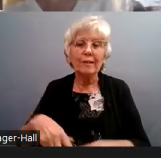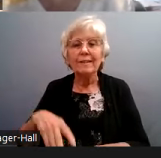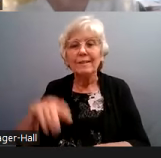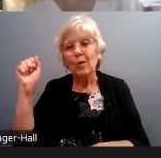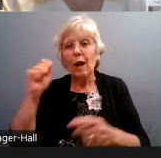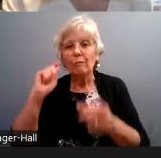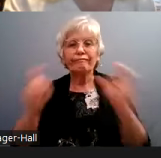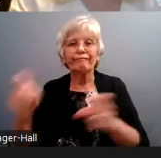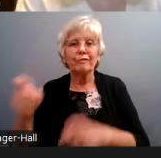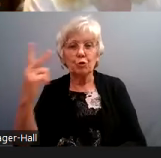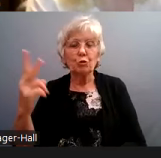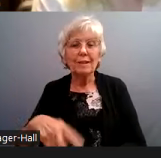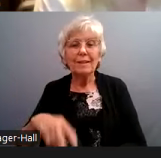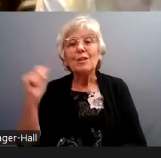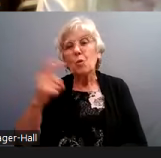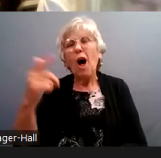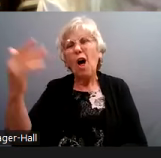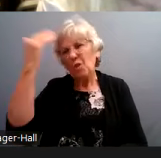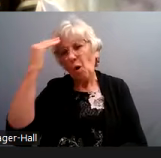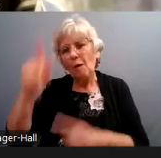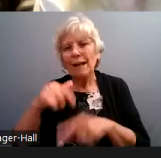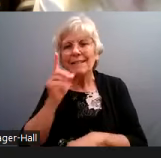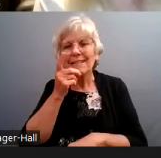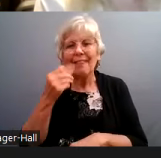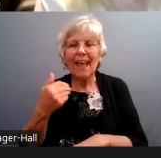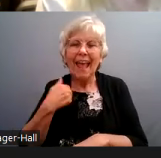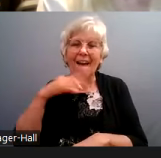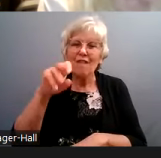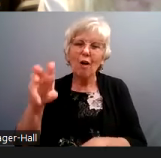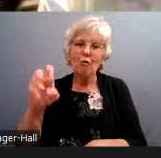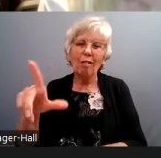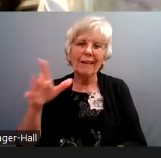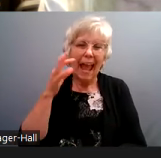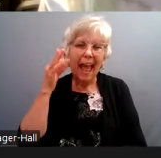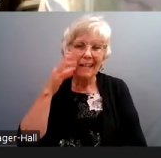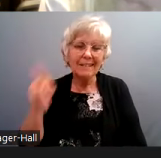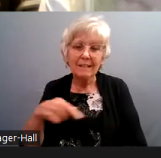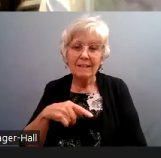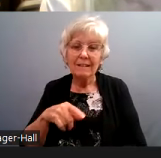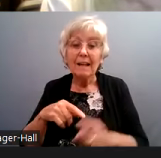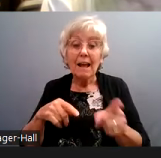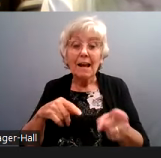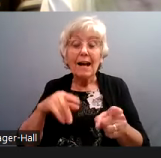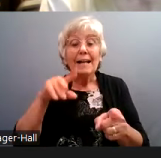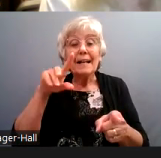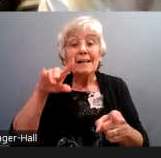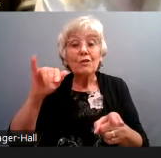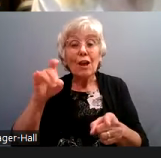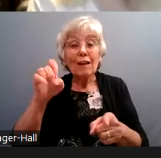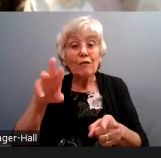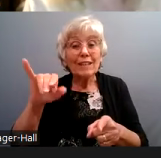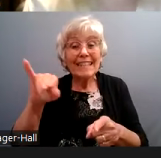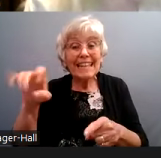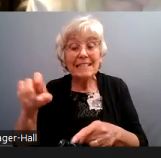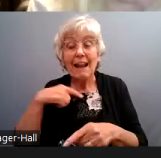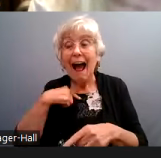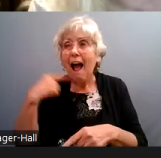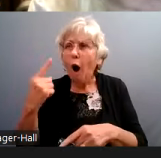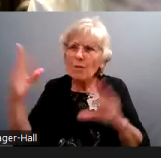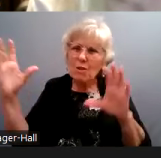about Disneyland's feral cats. I always look for them whenever I go. I never see a cat. Never see